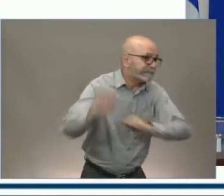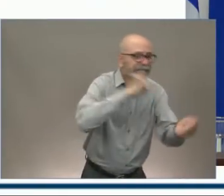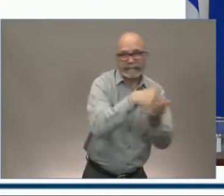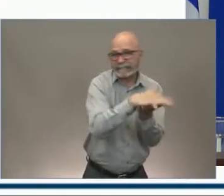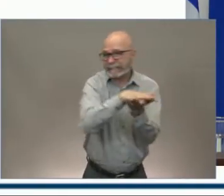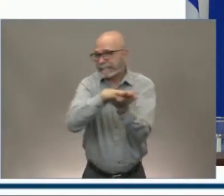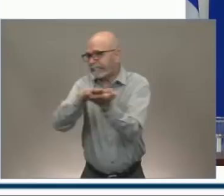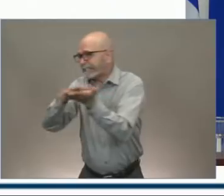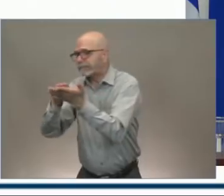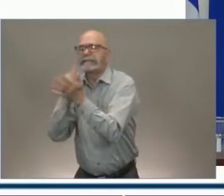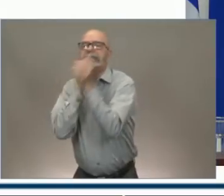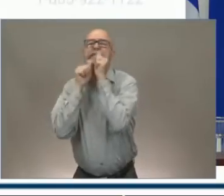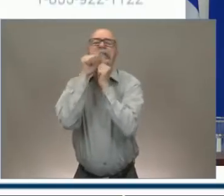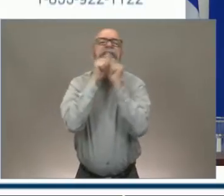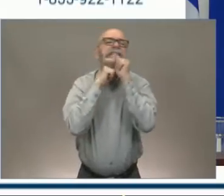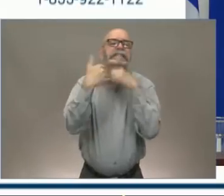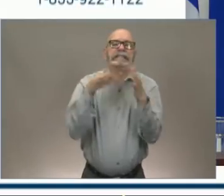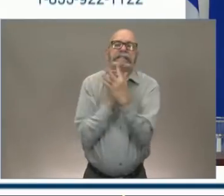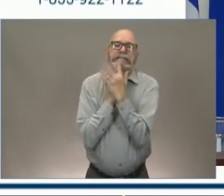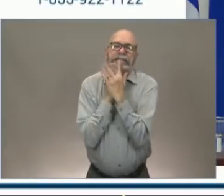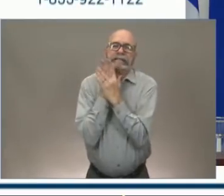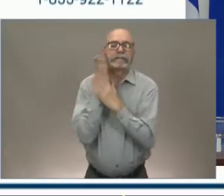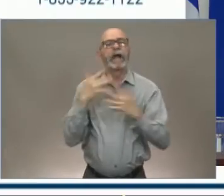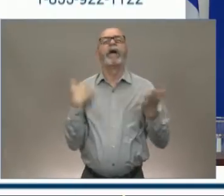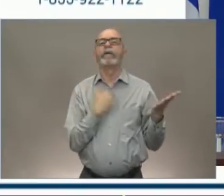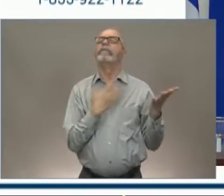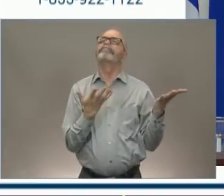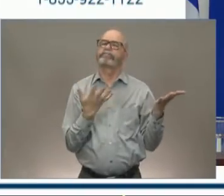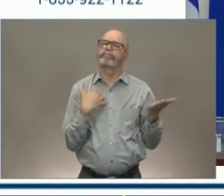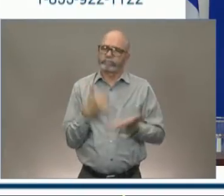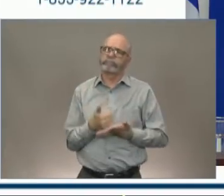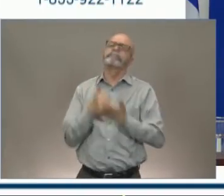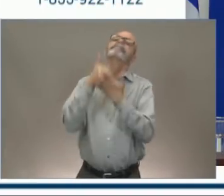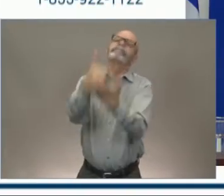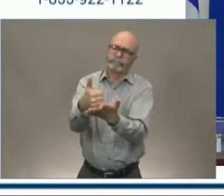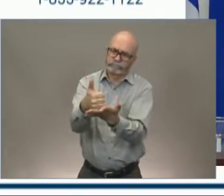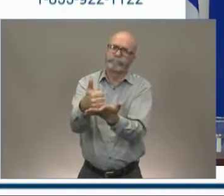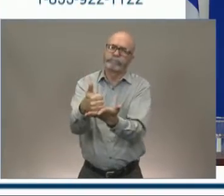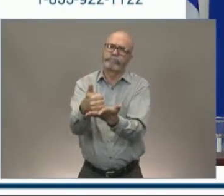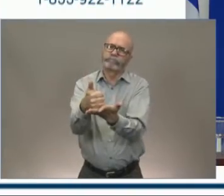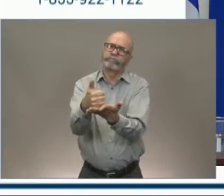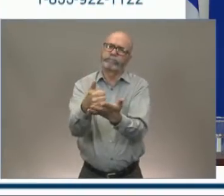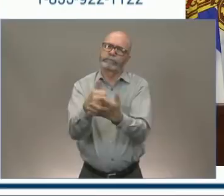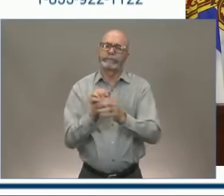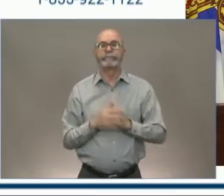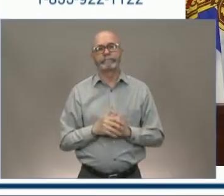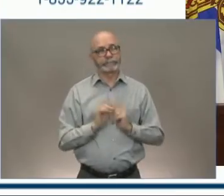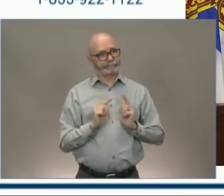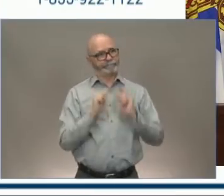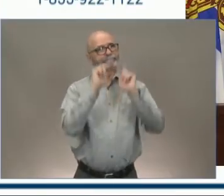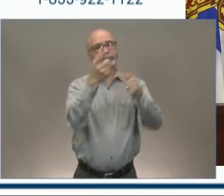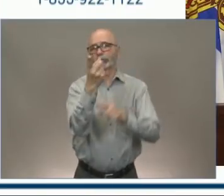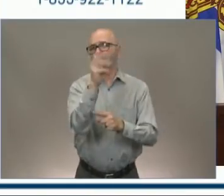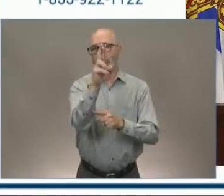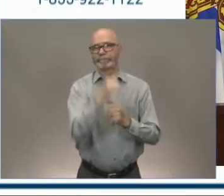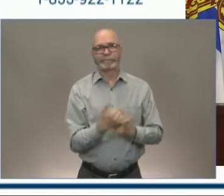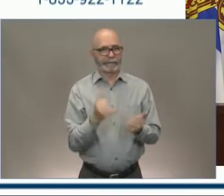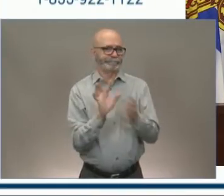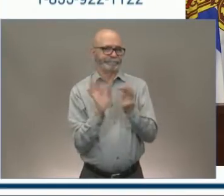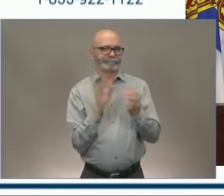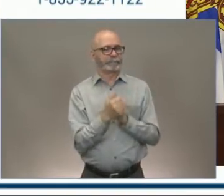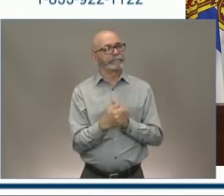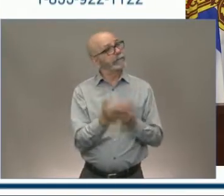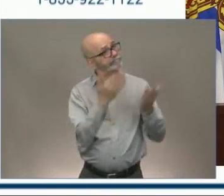today's announcement is meant to address that. Thank you, and now I'll turn things over to Dr. Strang. Thank you, Premier, and good afternoon,